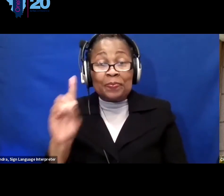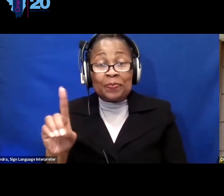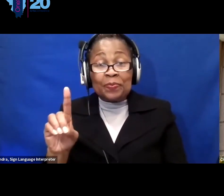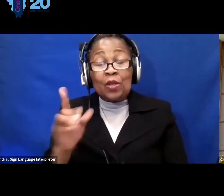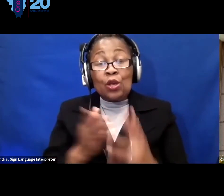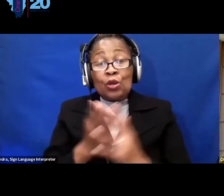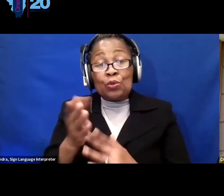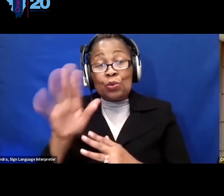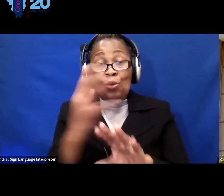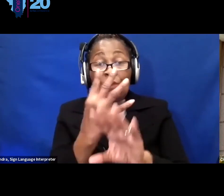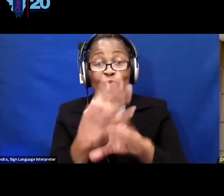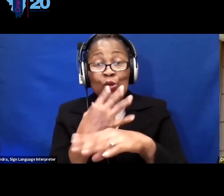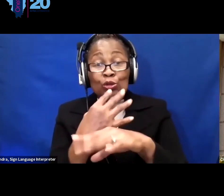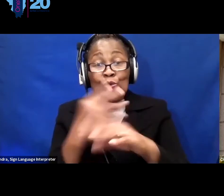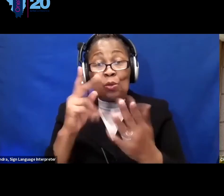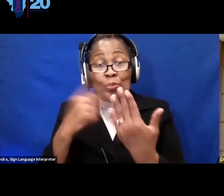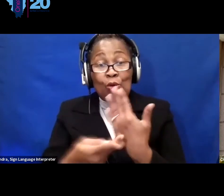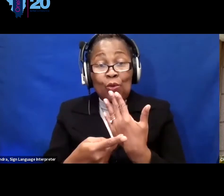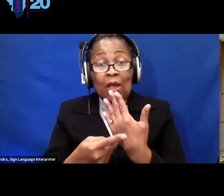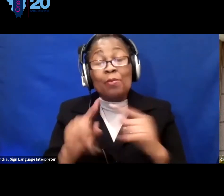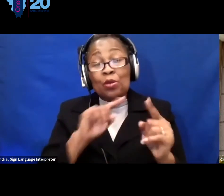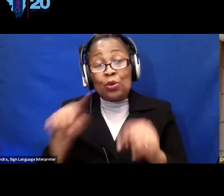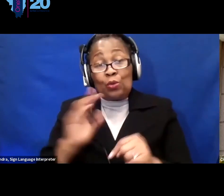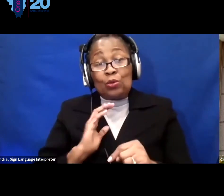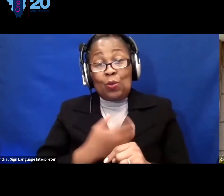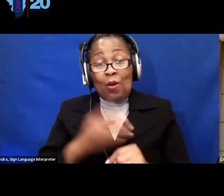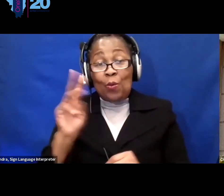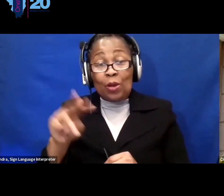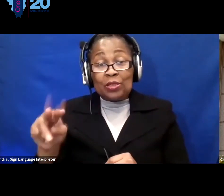your virtual programming. You can visit our website,